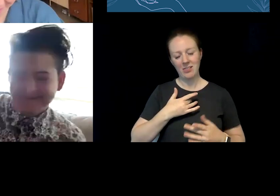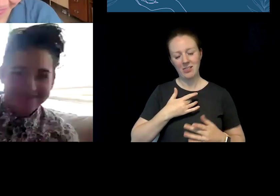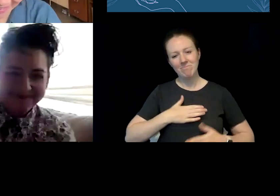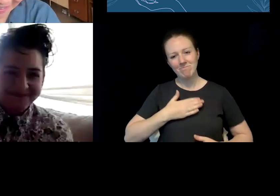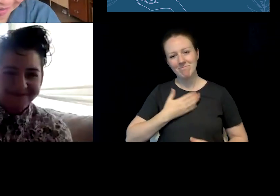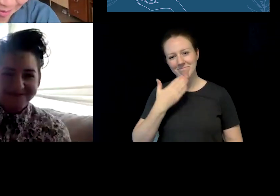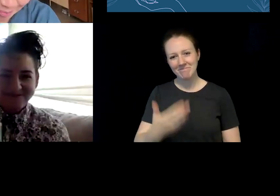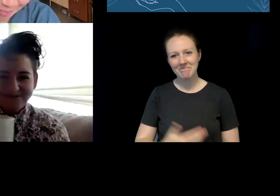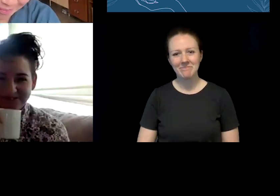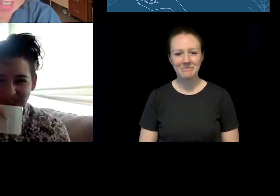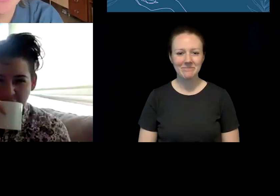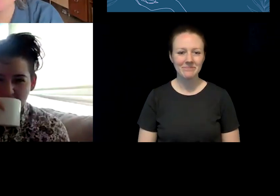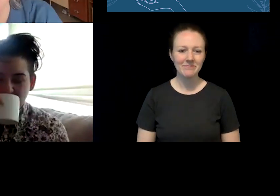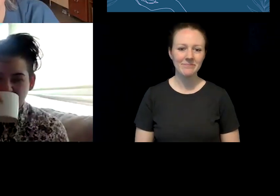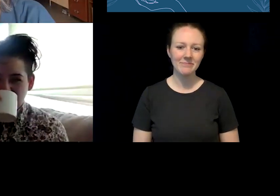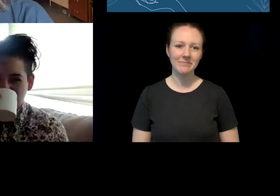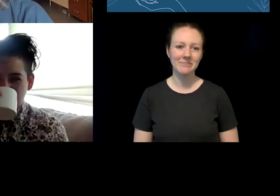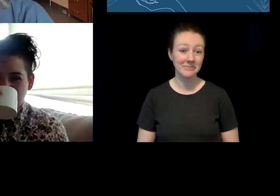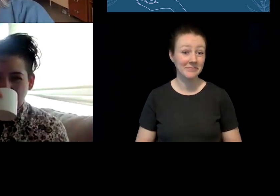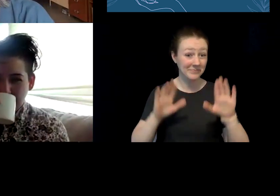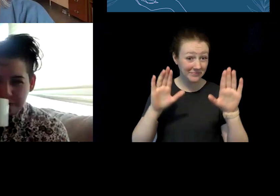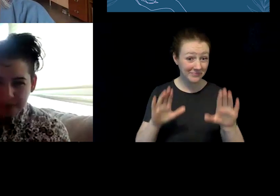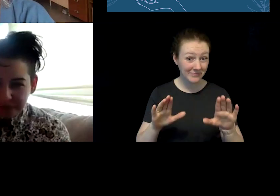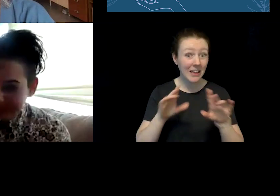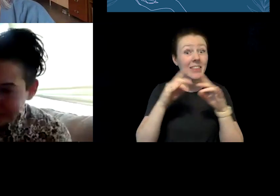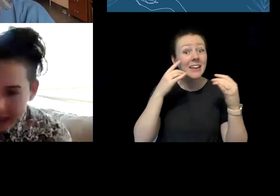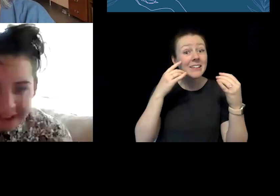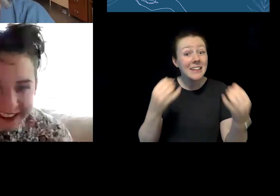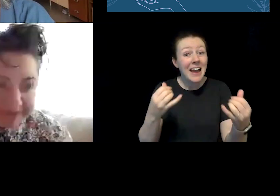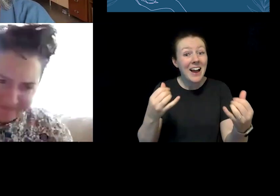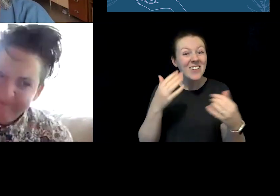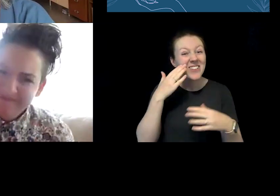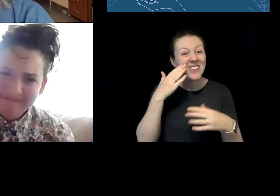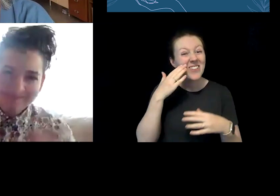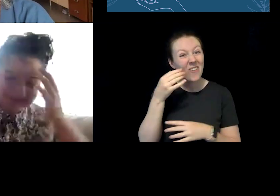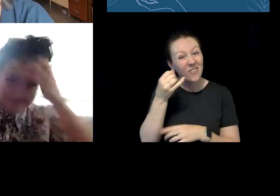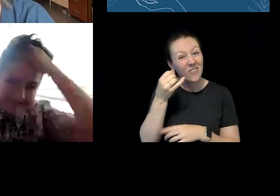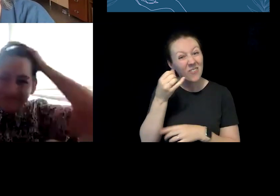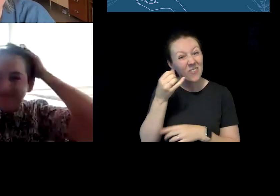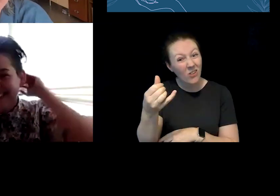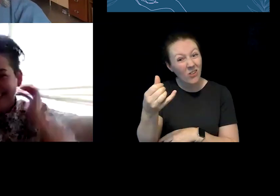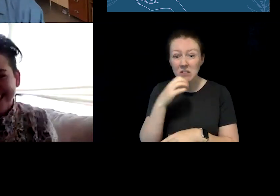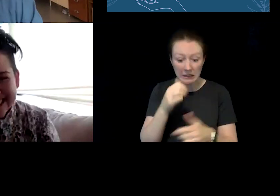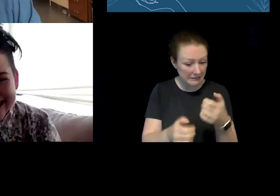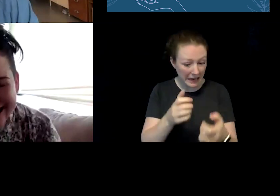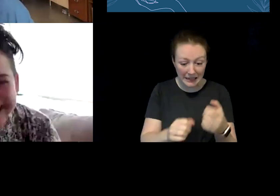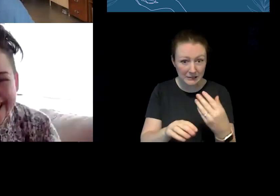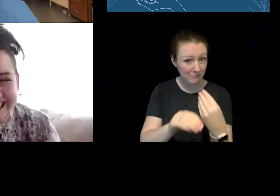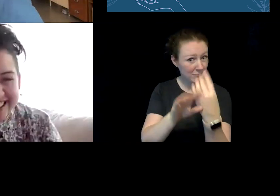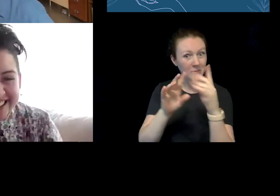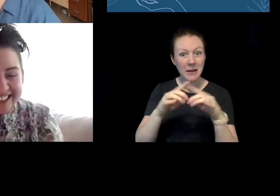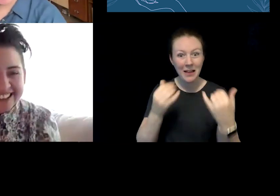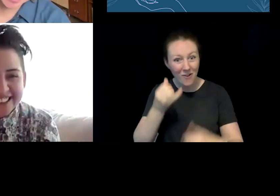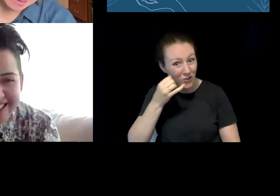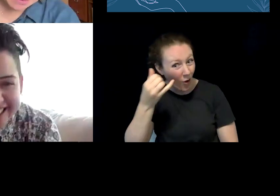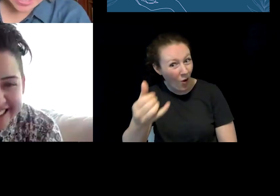awesome. I think phone calls are back, everybody. I think phone calls are back. I'm so happy to say